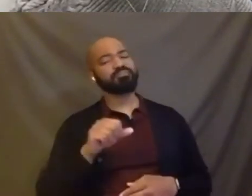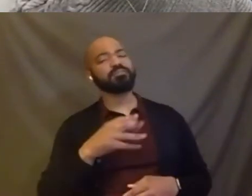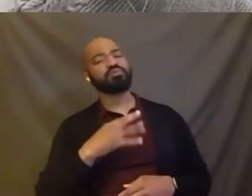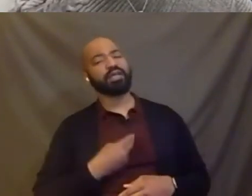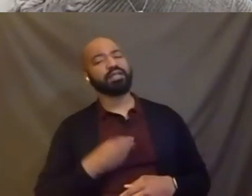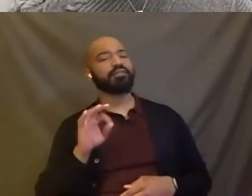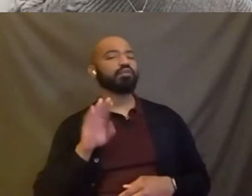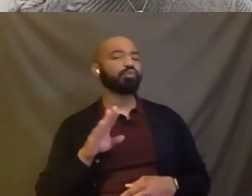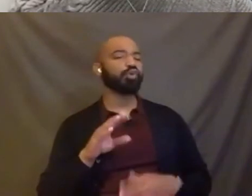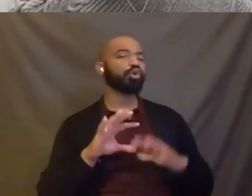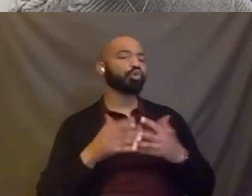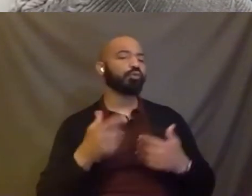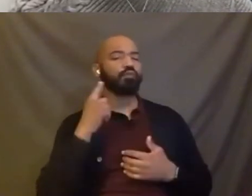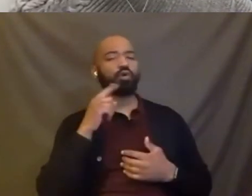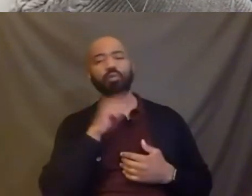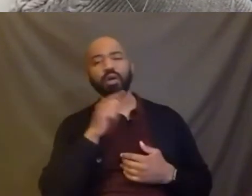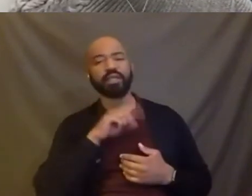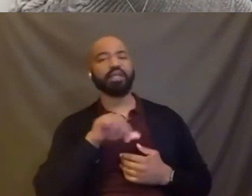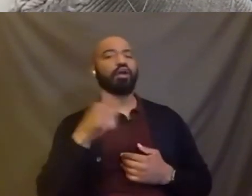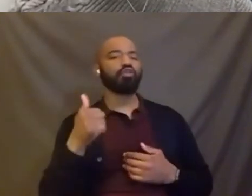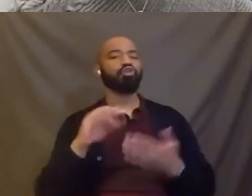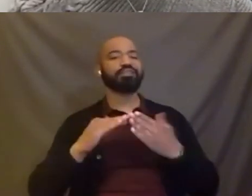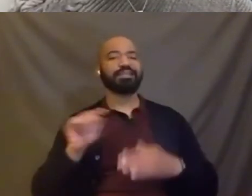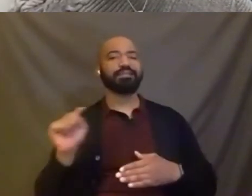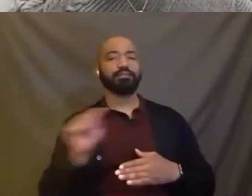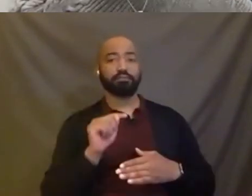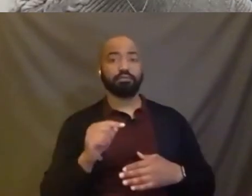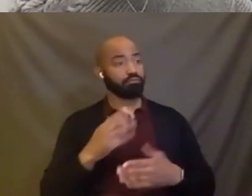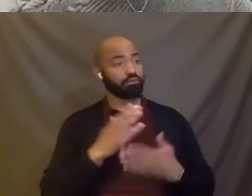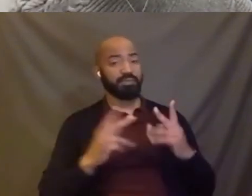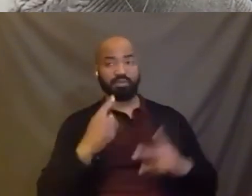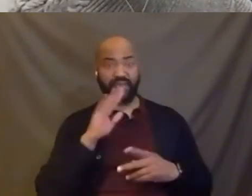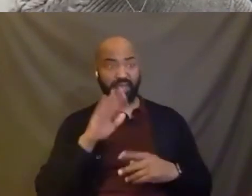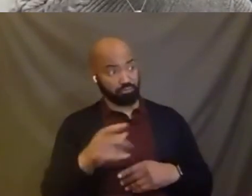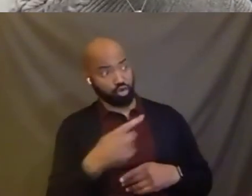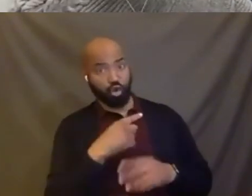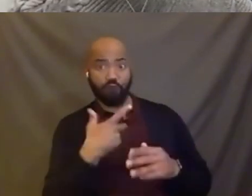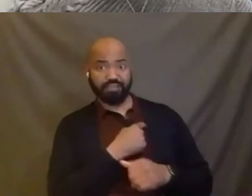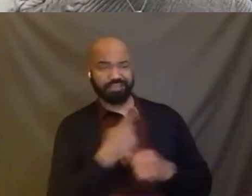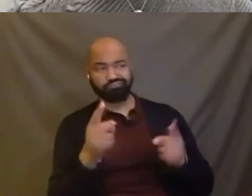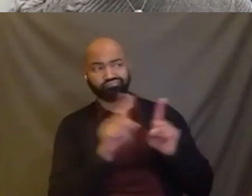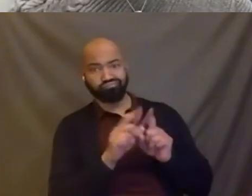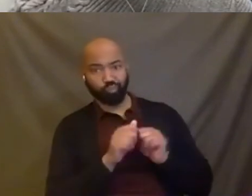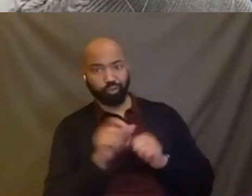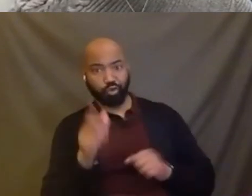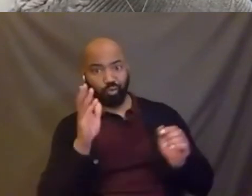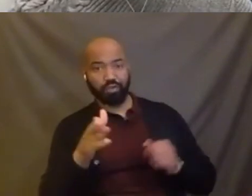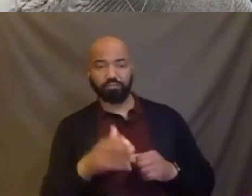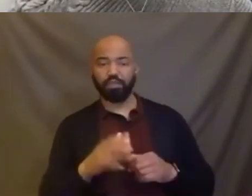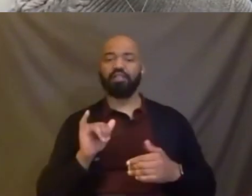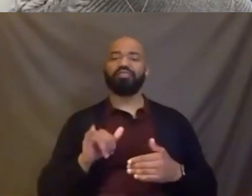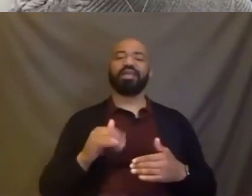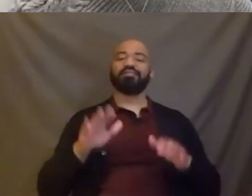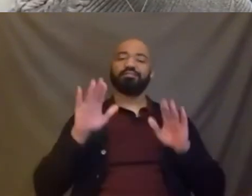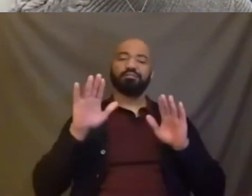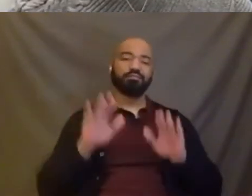for Milwaukee and for other cities, some people are offering to go with folks. So, I mean, that buddy system is really helpful for any kind of medical